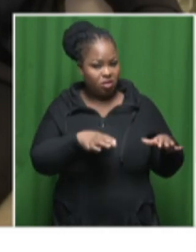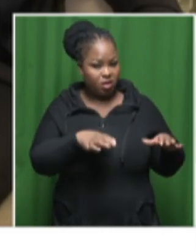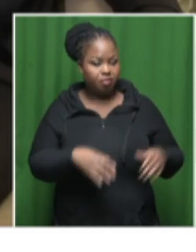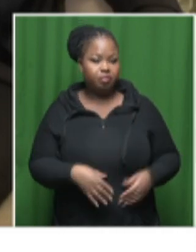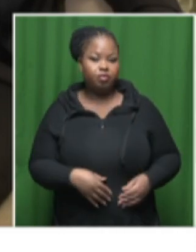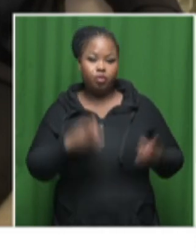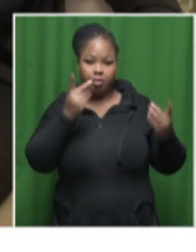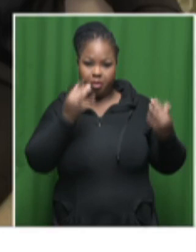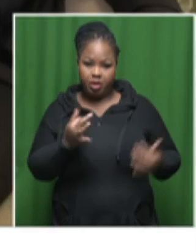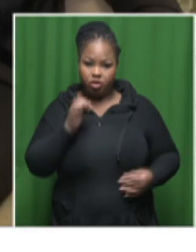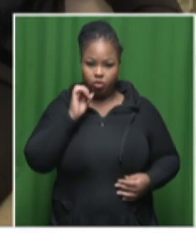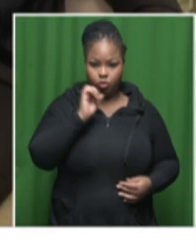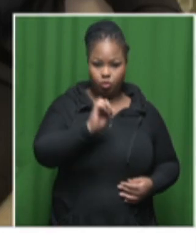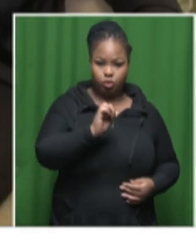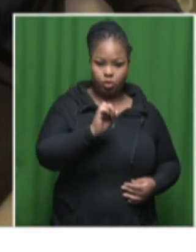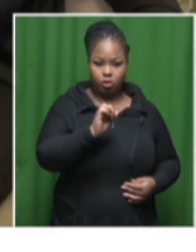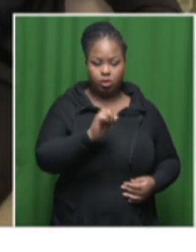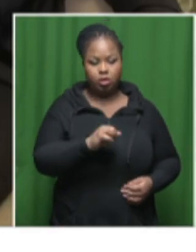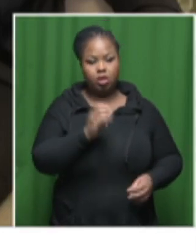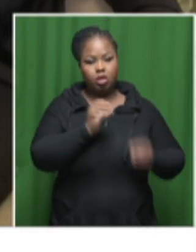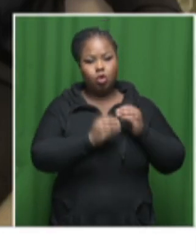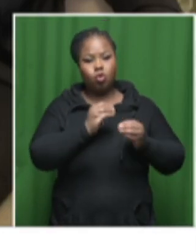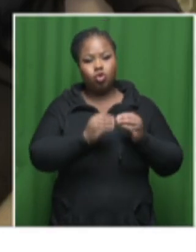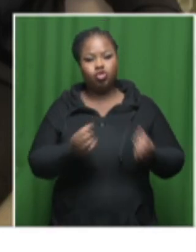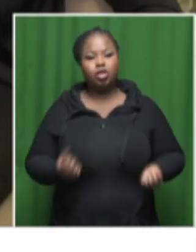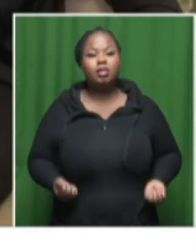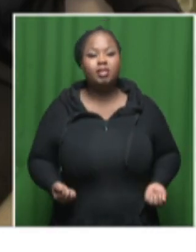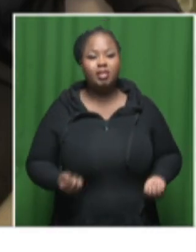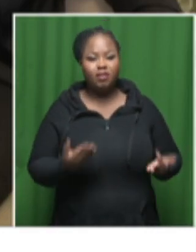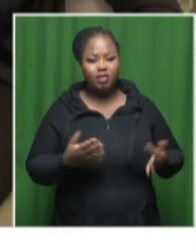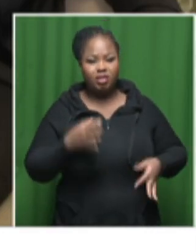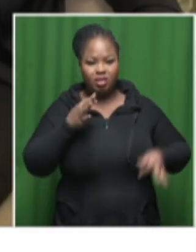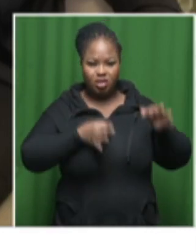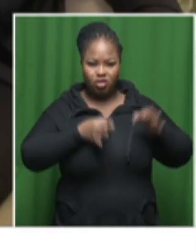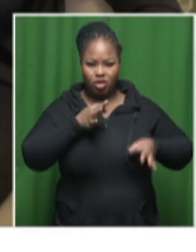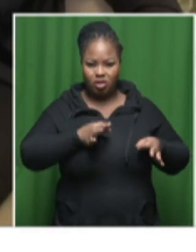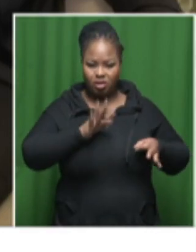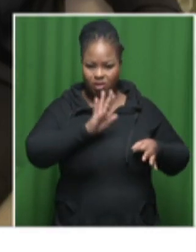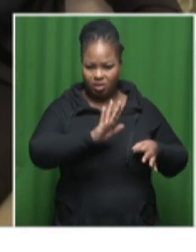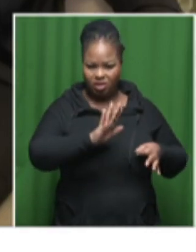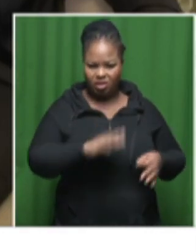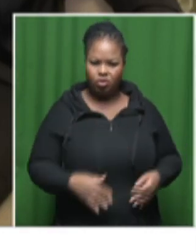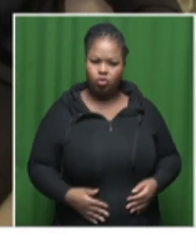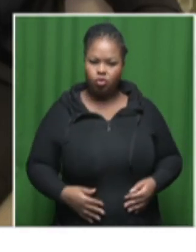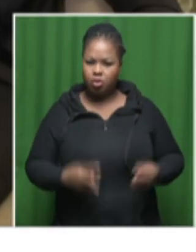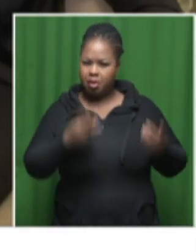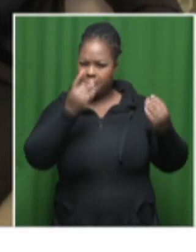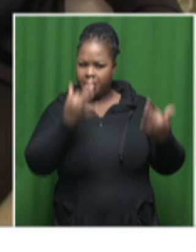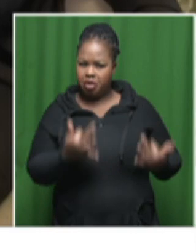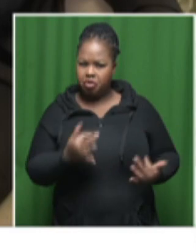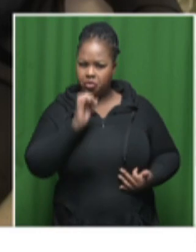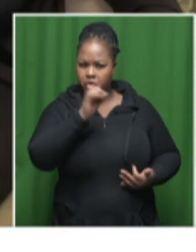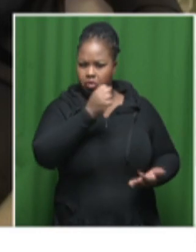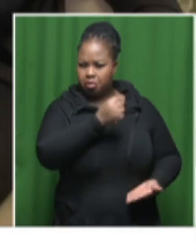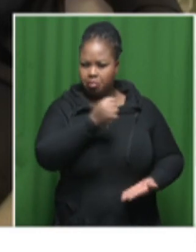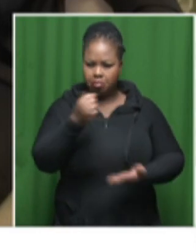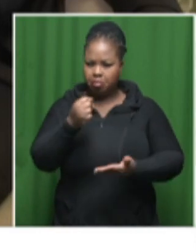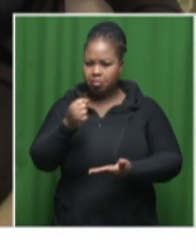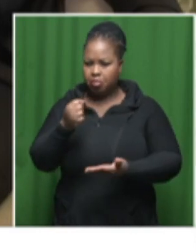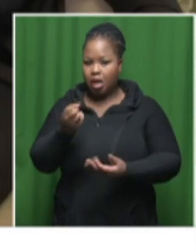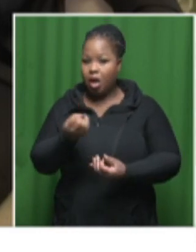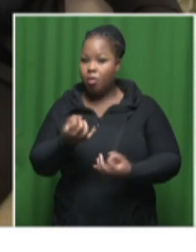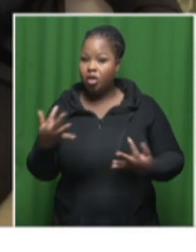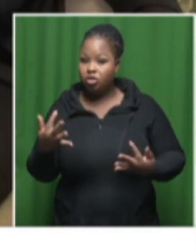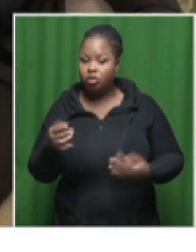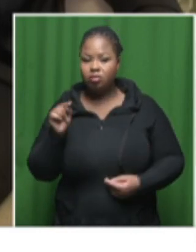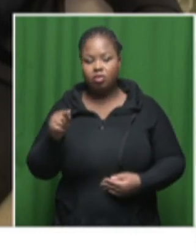your budget as correctional services and justice, how much of your budget do you allocate to